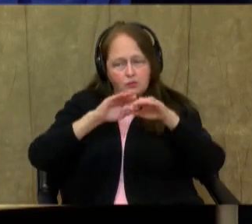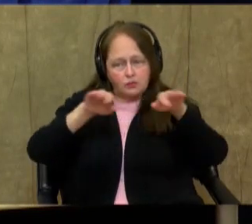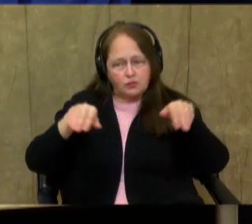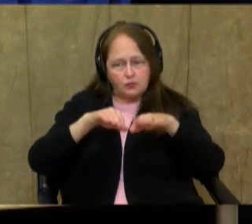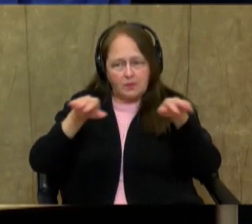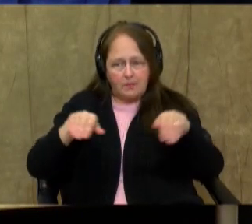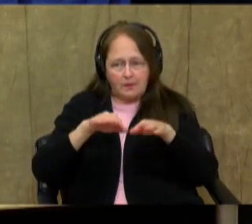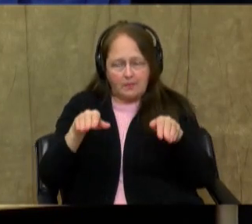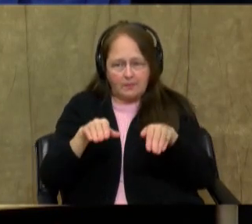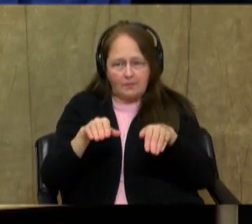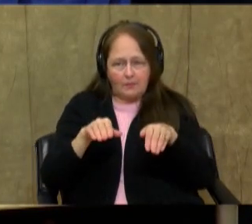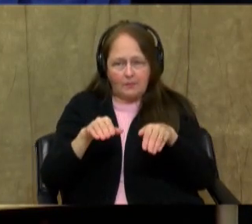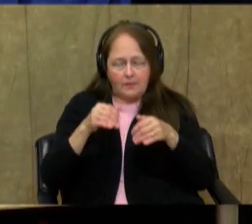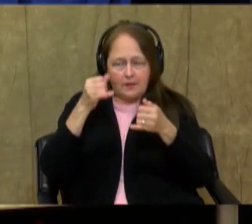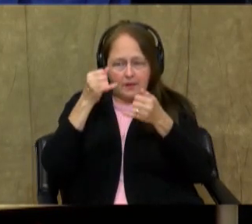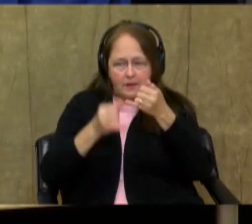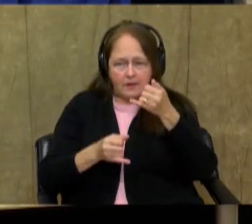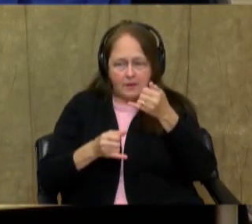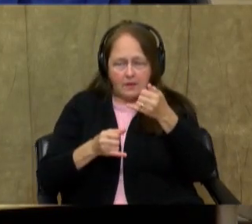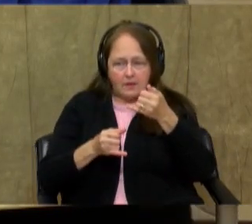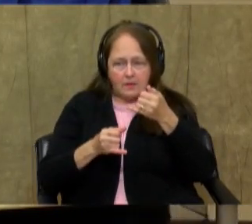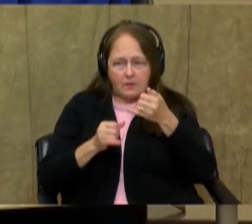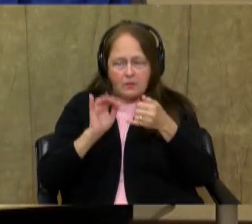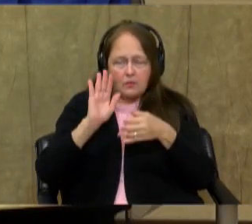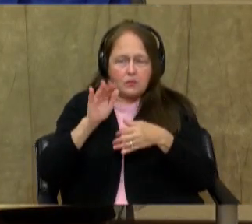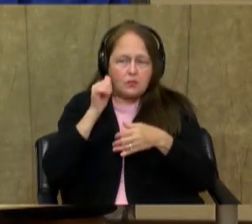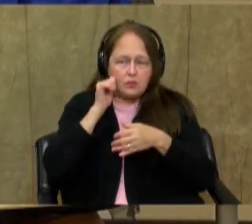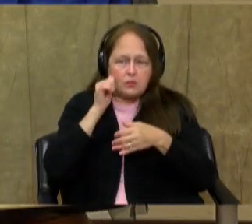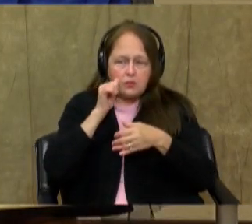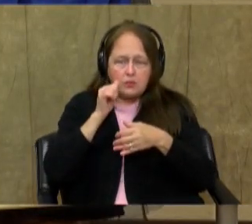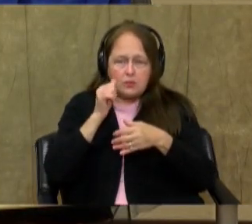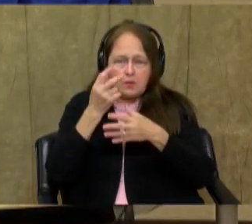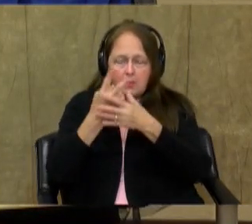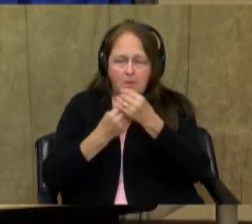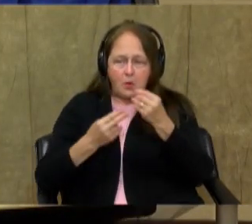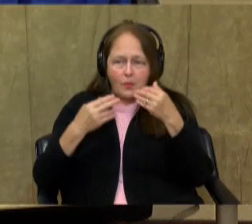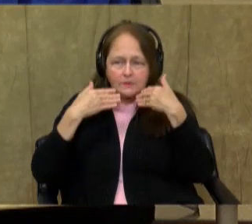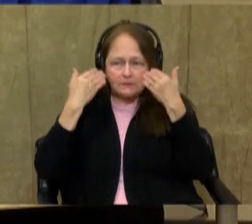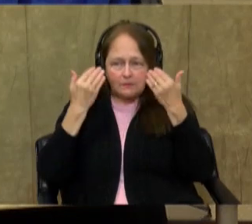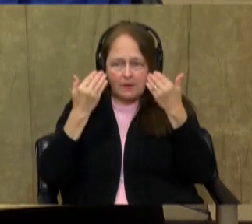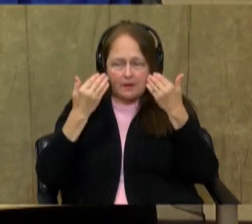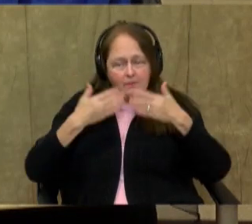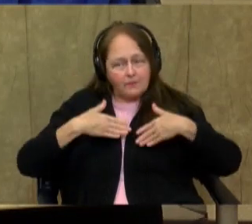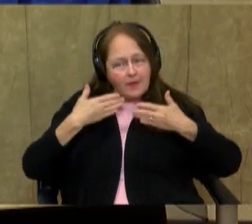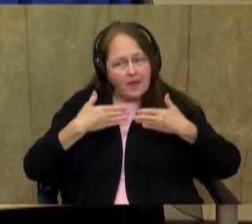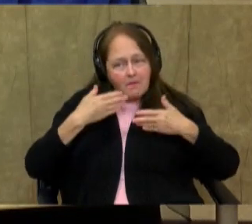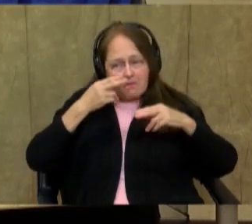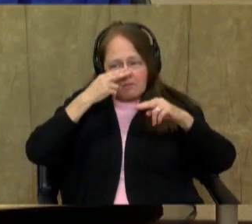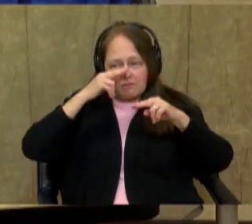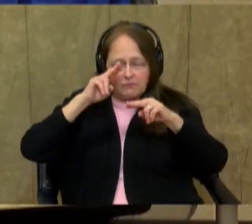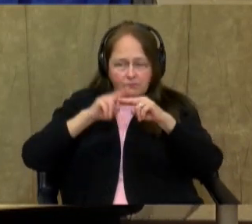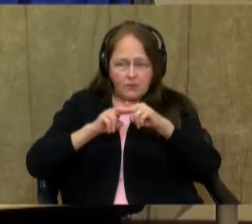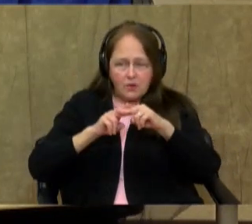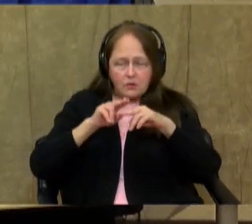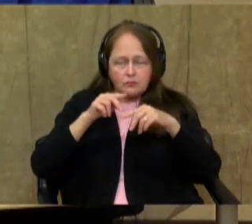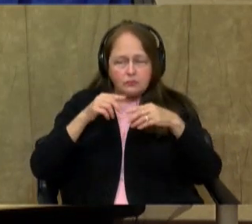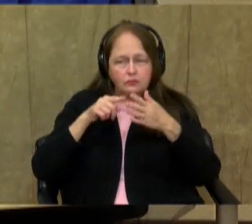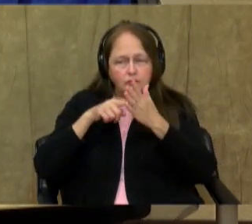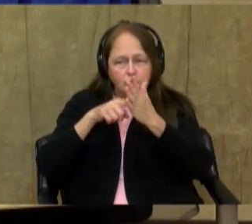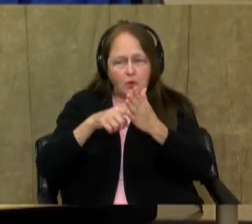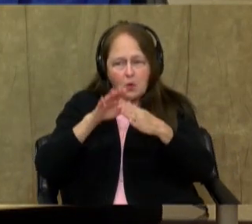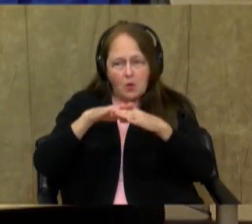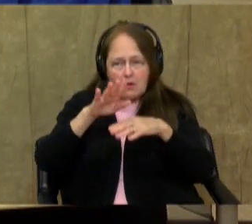in. Last but not least, these girls are both smiling. They're having fun. It shows on their